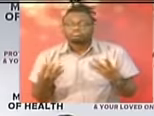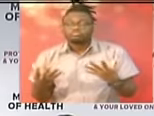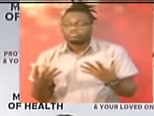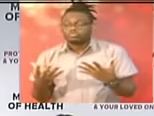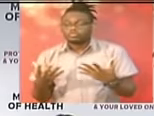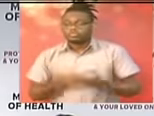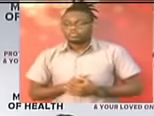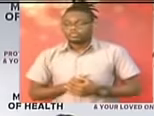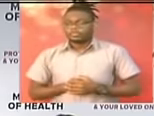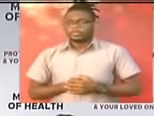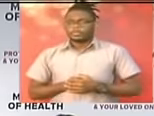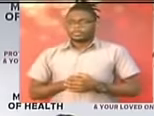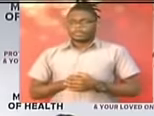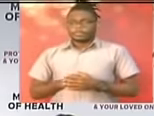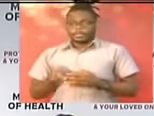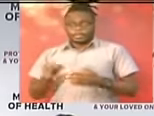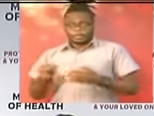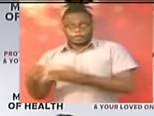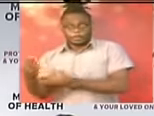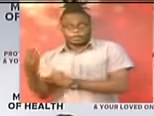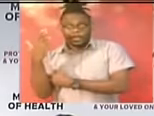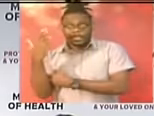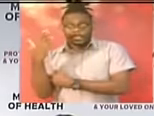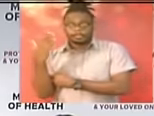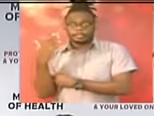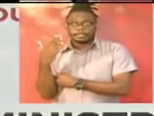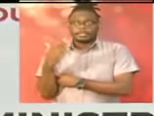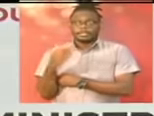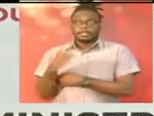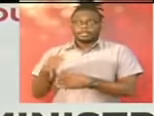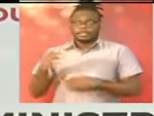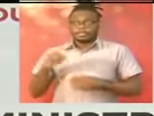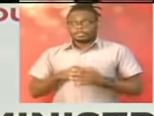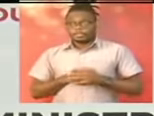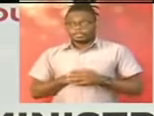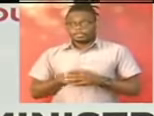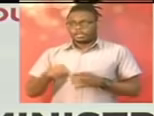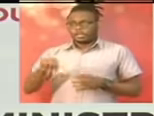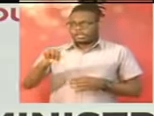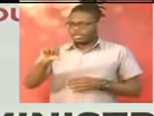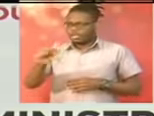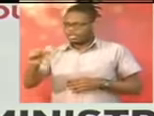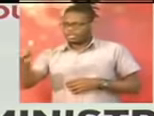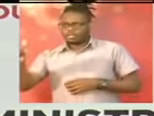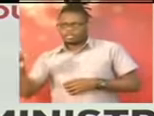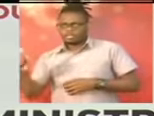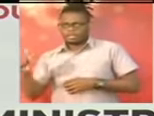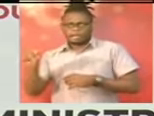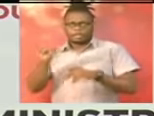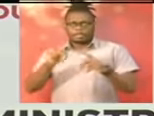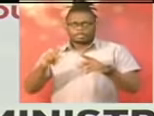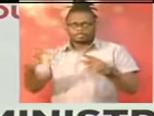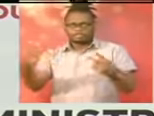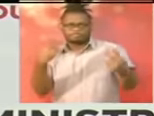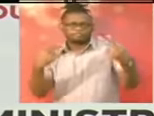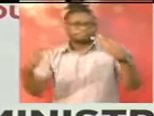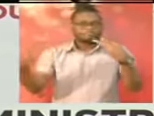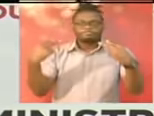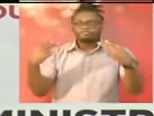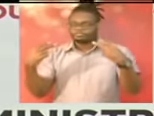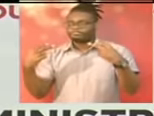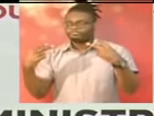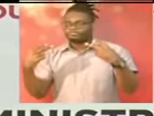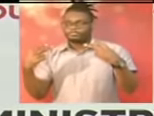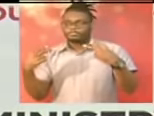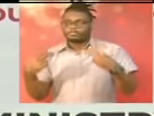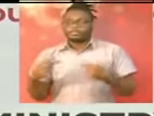Good morning to my colleagues, Mr. Siram Singh and Mr. Khan. Good morning to members of the media and members of the viewing and listening public. If I could have the